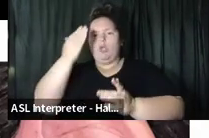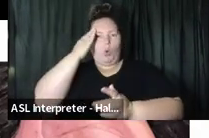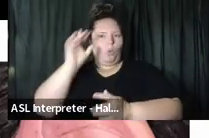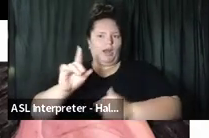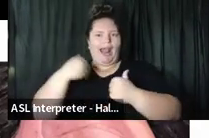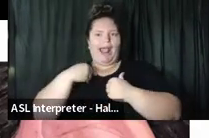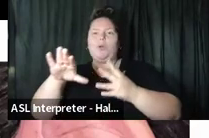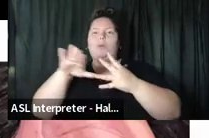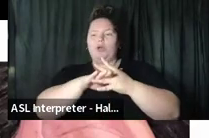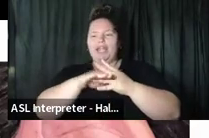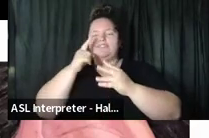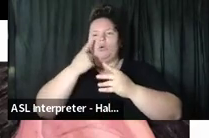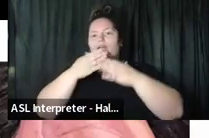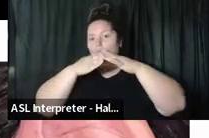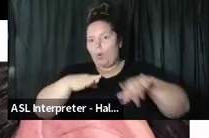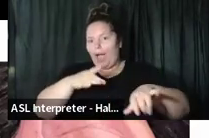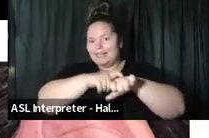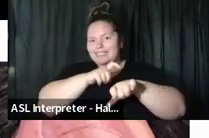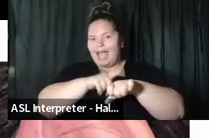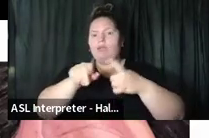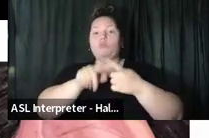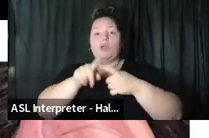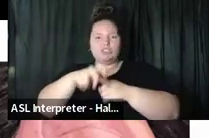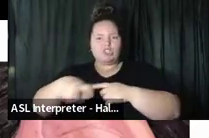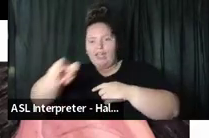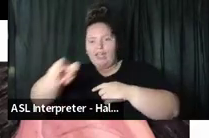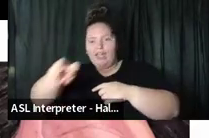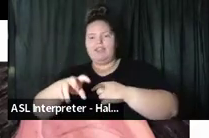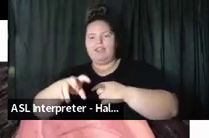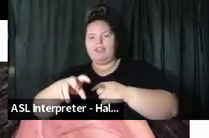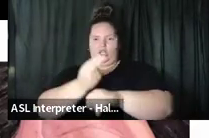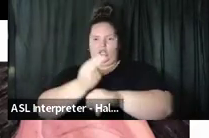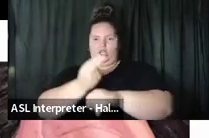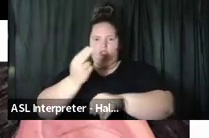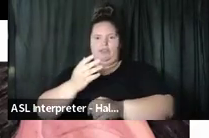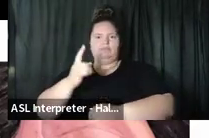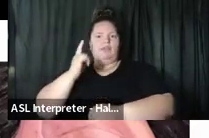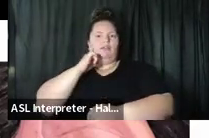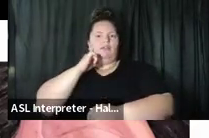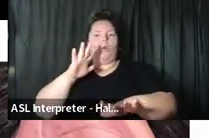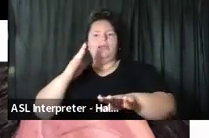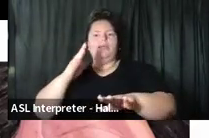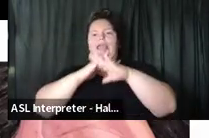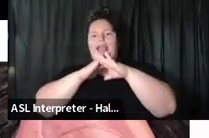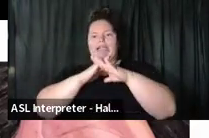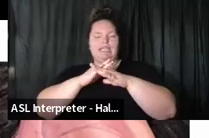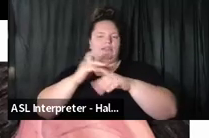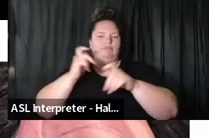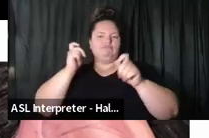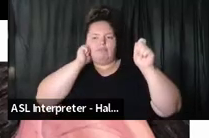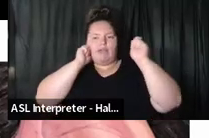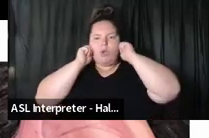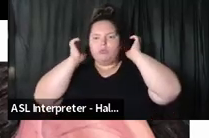for quiet time while you're traveling, and utilizing those noise canceling headphones for sensory.